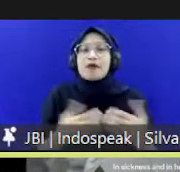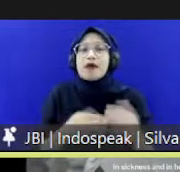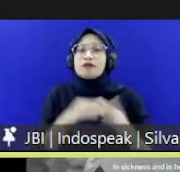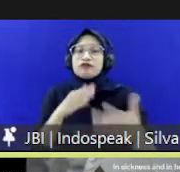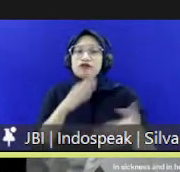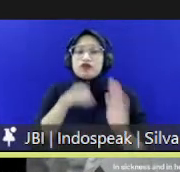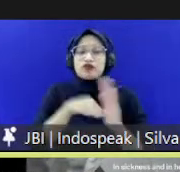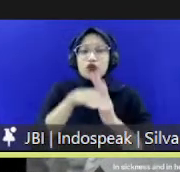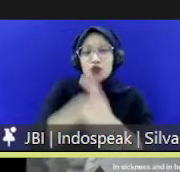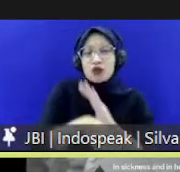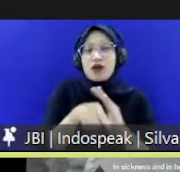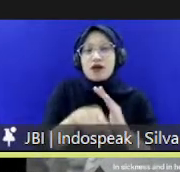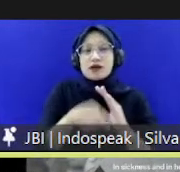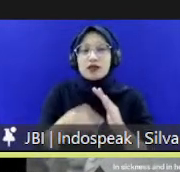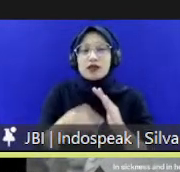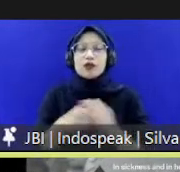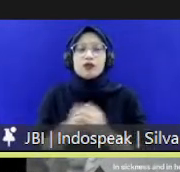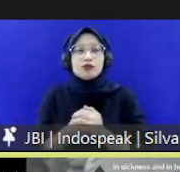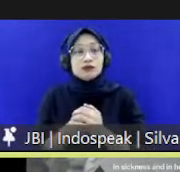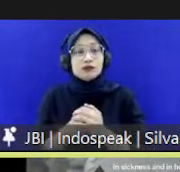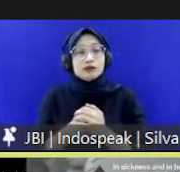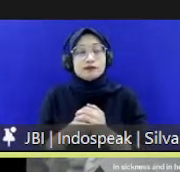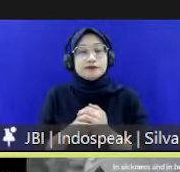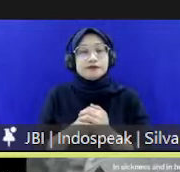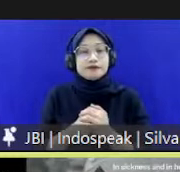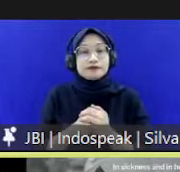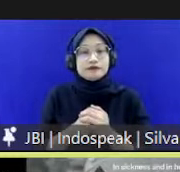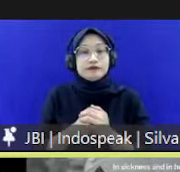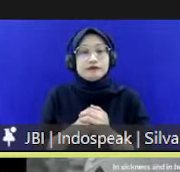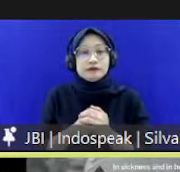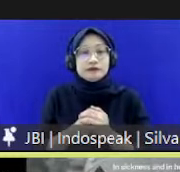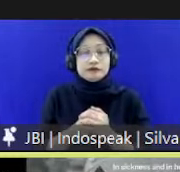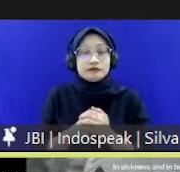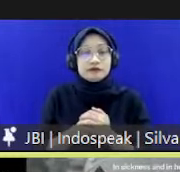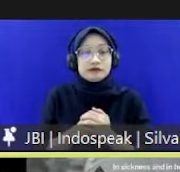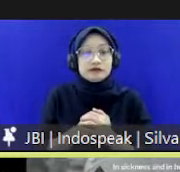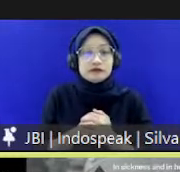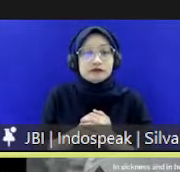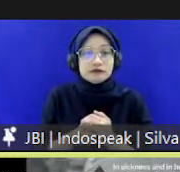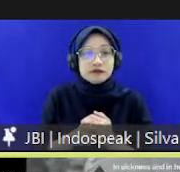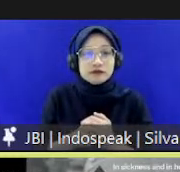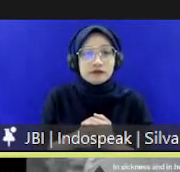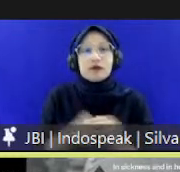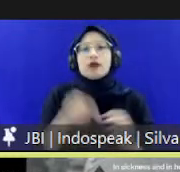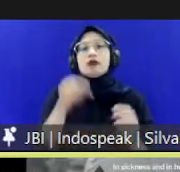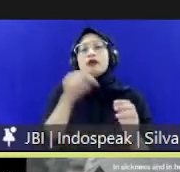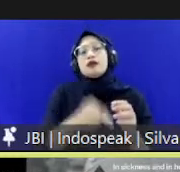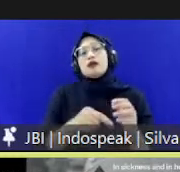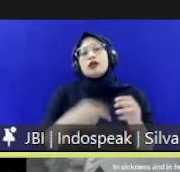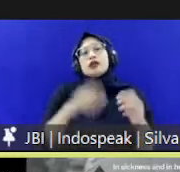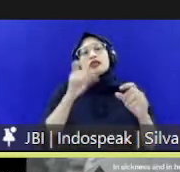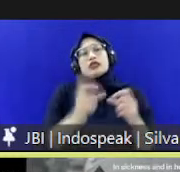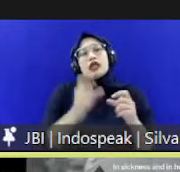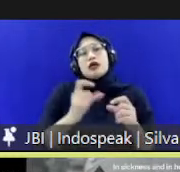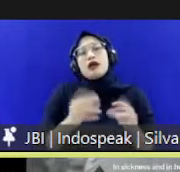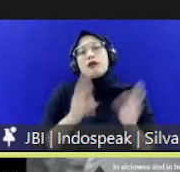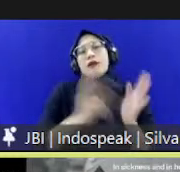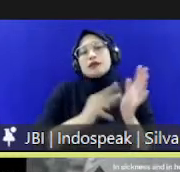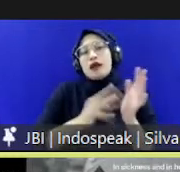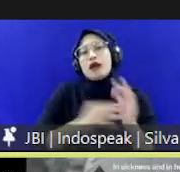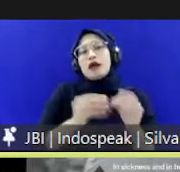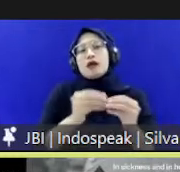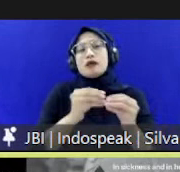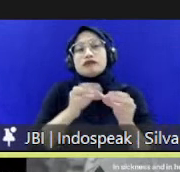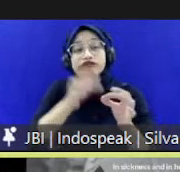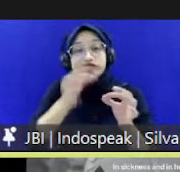various ways of trying to contain costs. You've got overt ways, which is to increase premiums or restrict coverage. And you've also